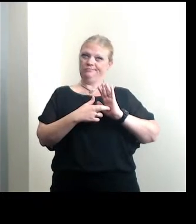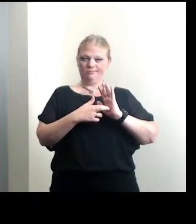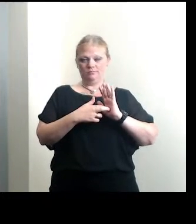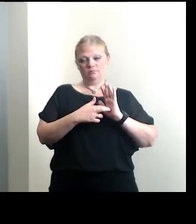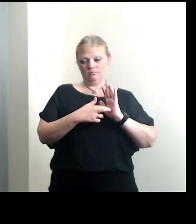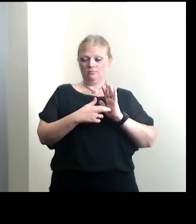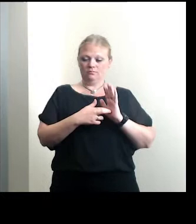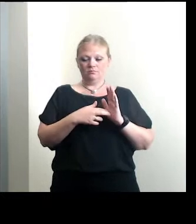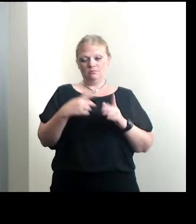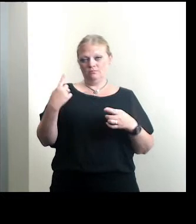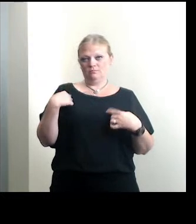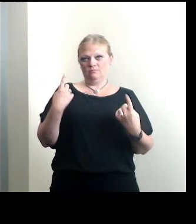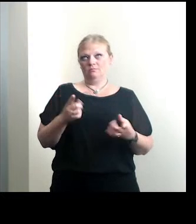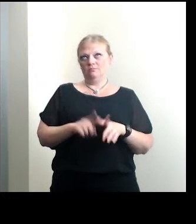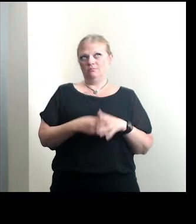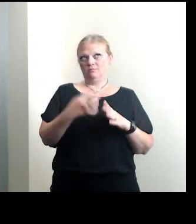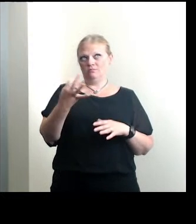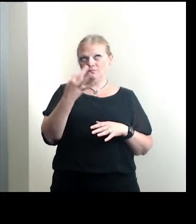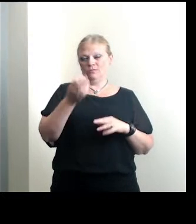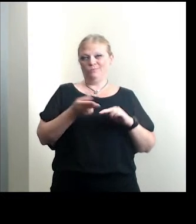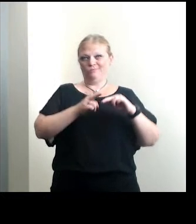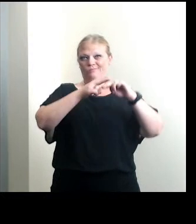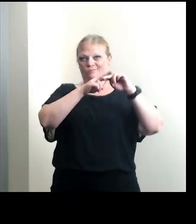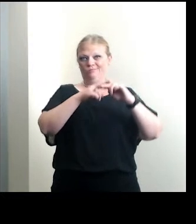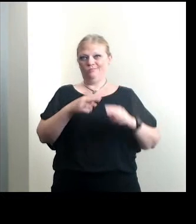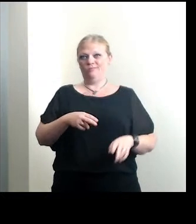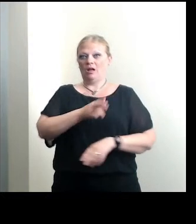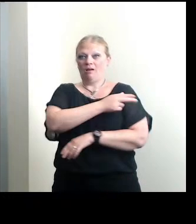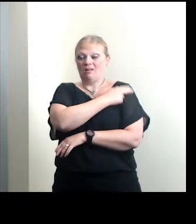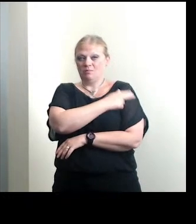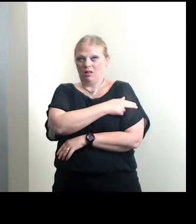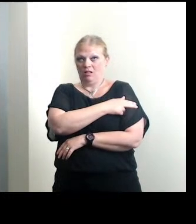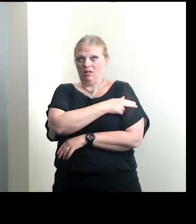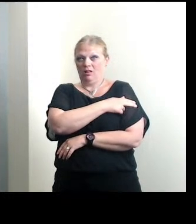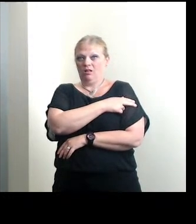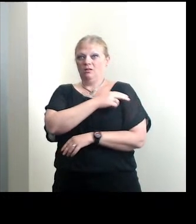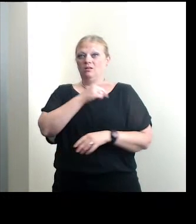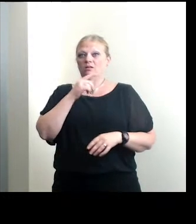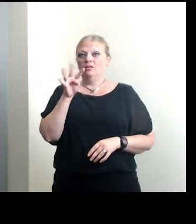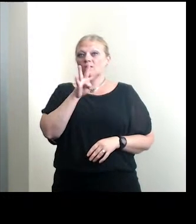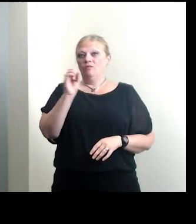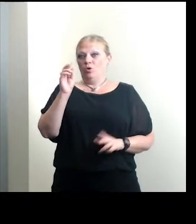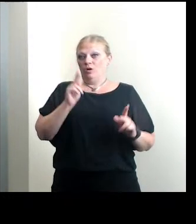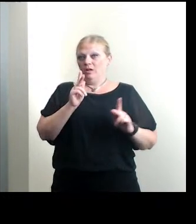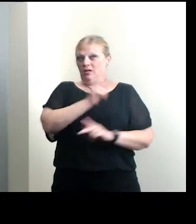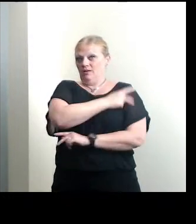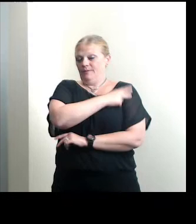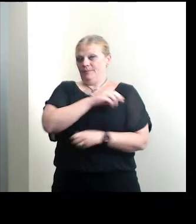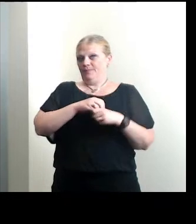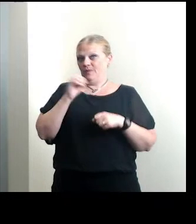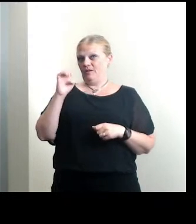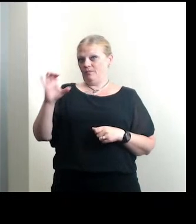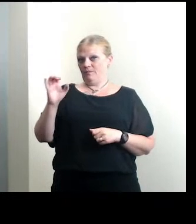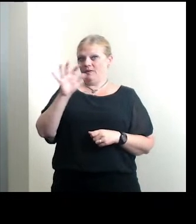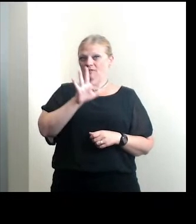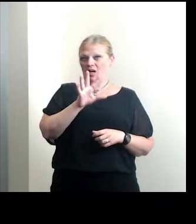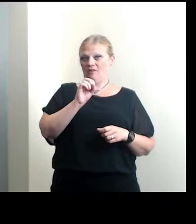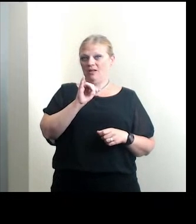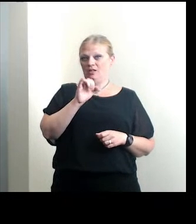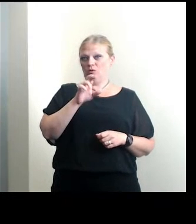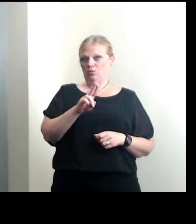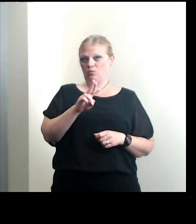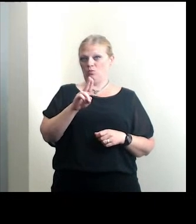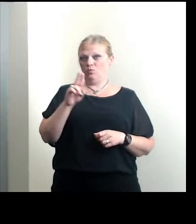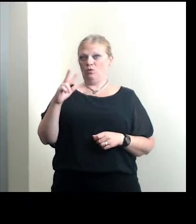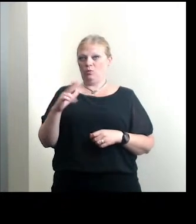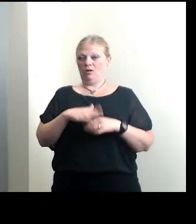going up since then. Hospitalizations as of August 2nd, there were 40 patients in Erie County hospitals. 5 were in the ICU, 3